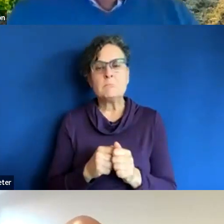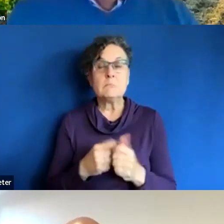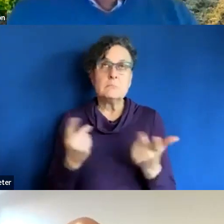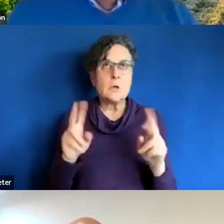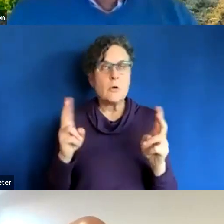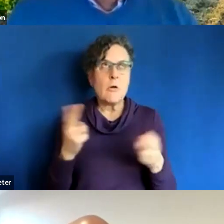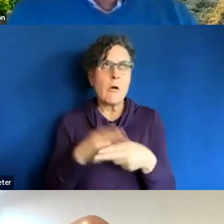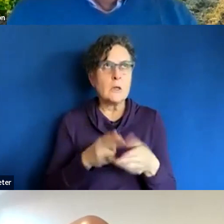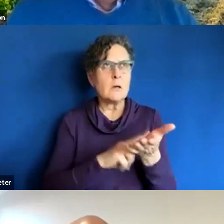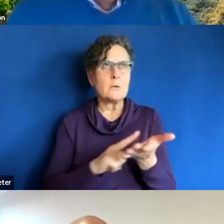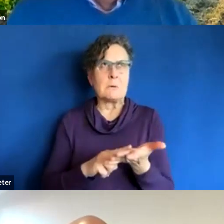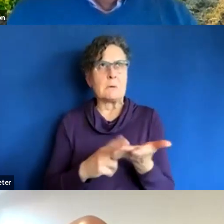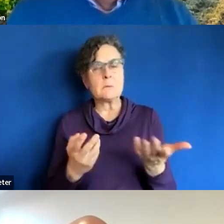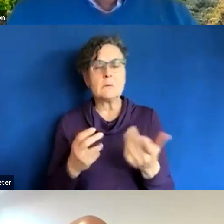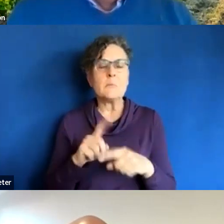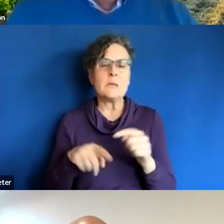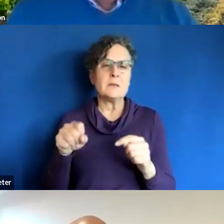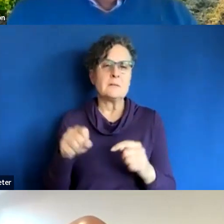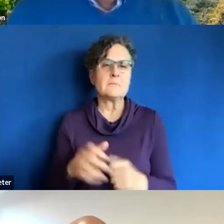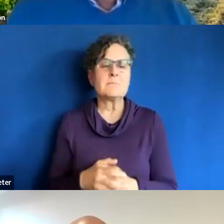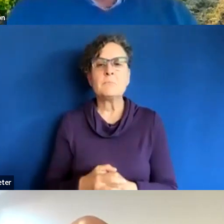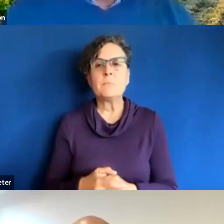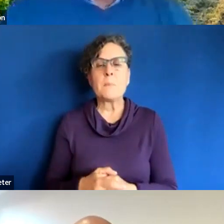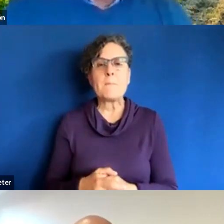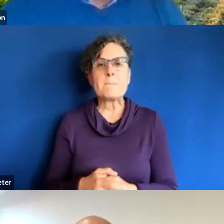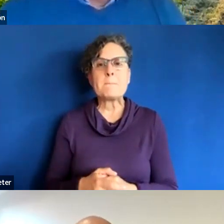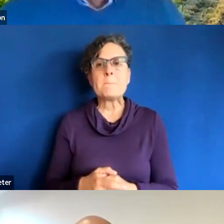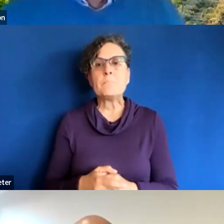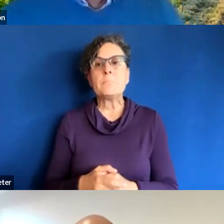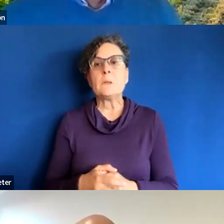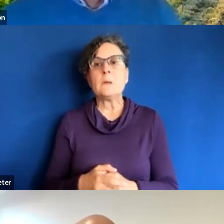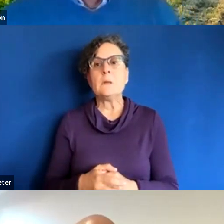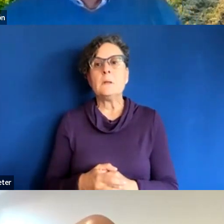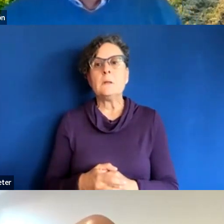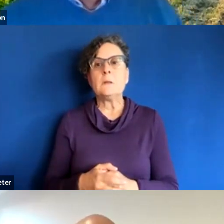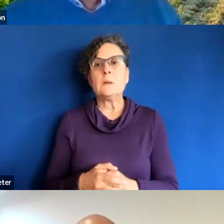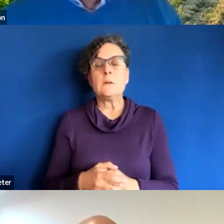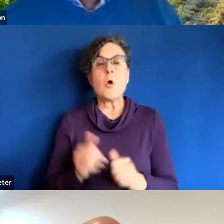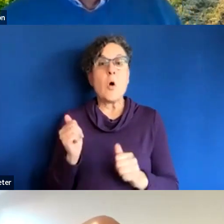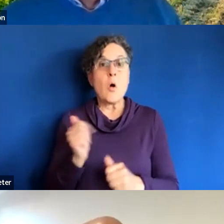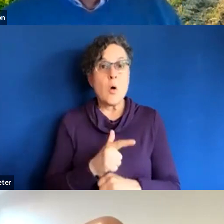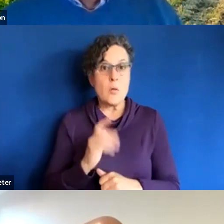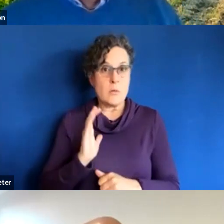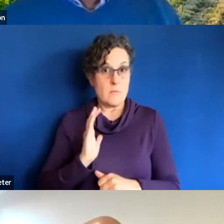to call it a contract. But yes, they do so at all of our sites.